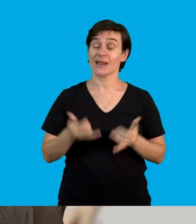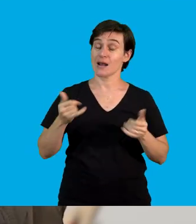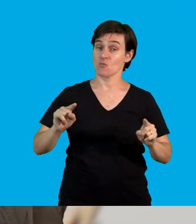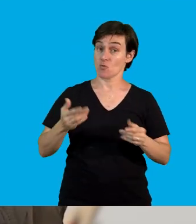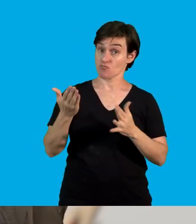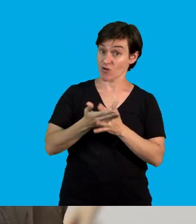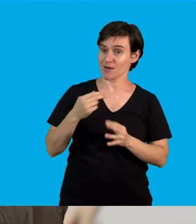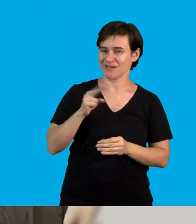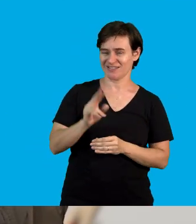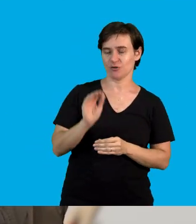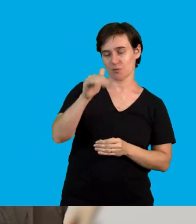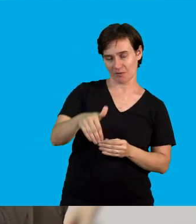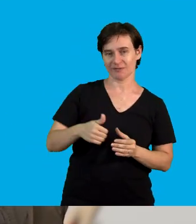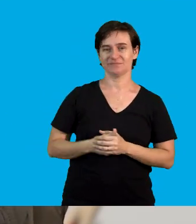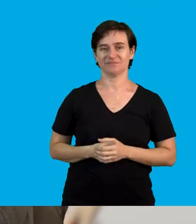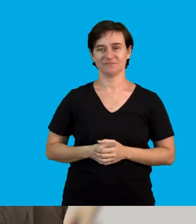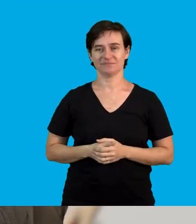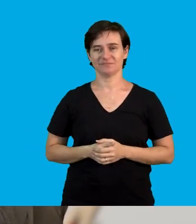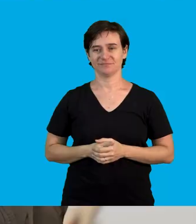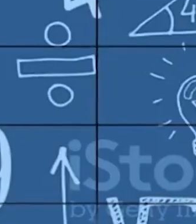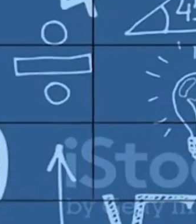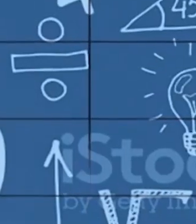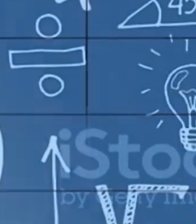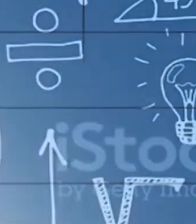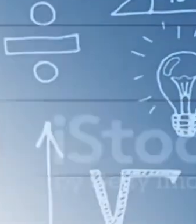For now, let's go for a break. I'll see you shortly.